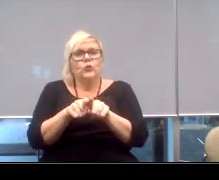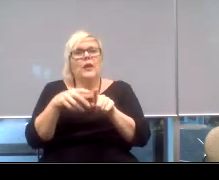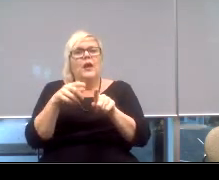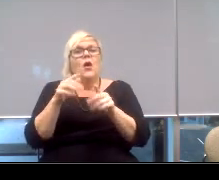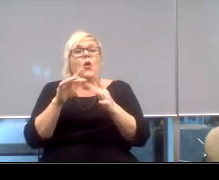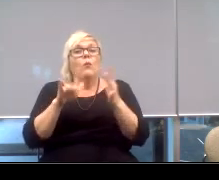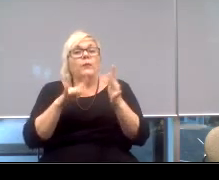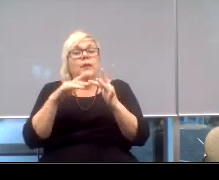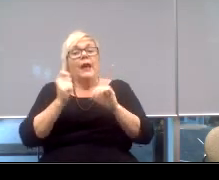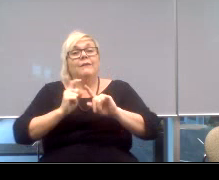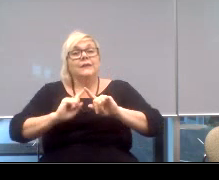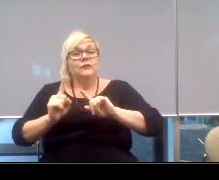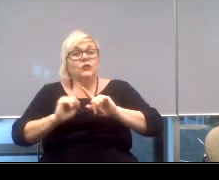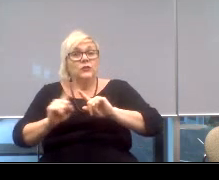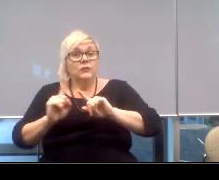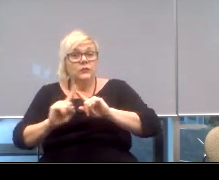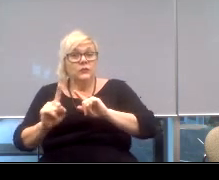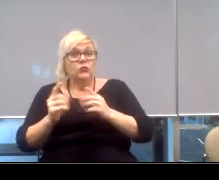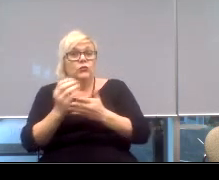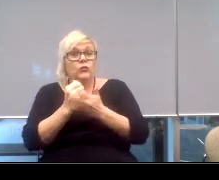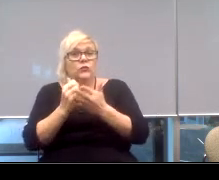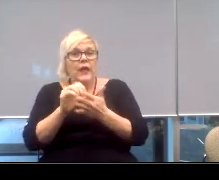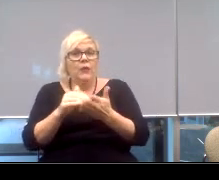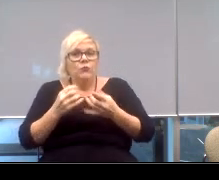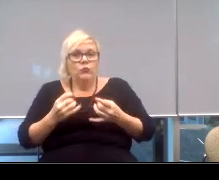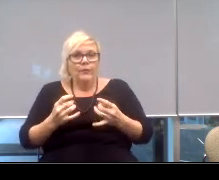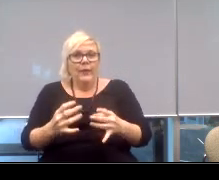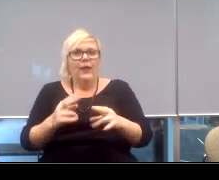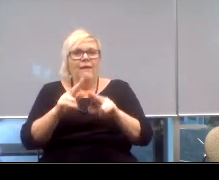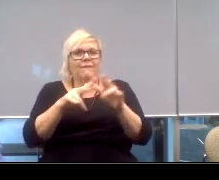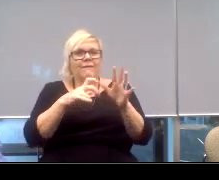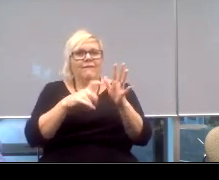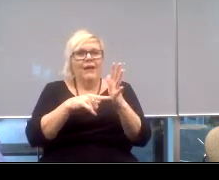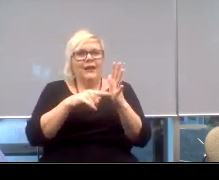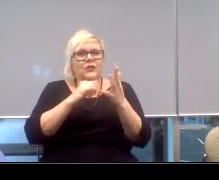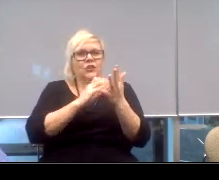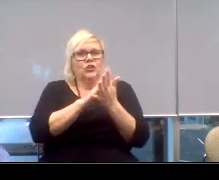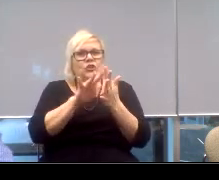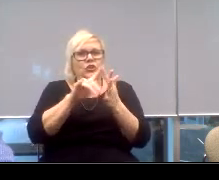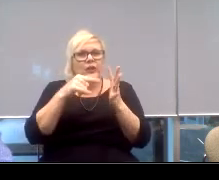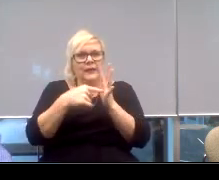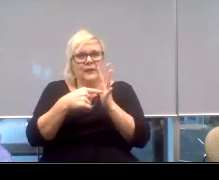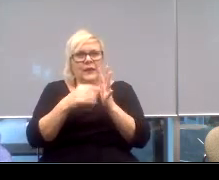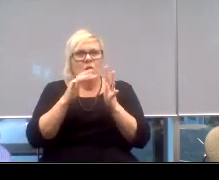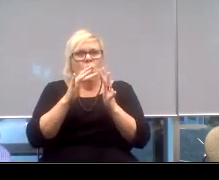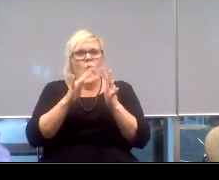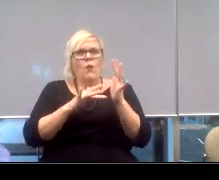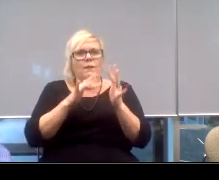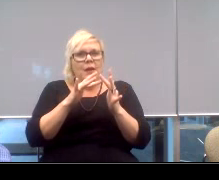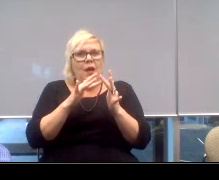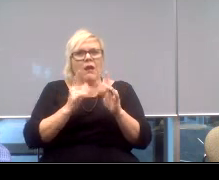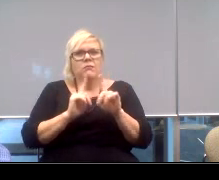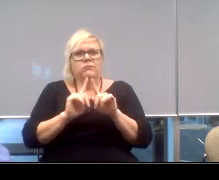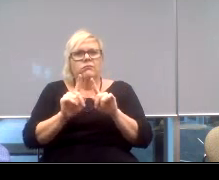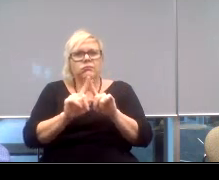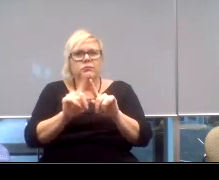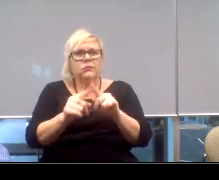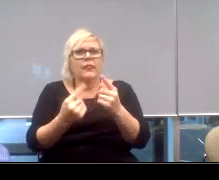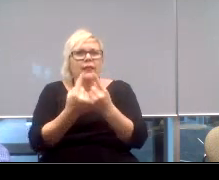website to help you get ready. That includes fact sheets and guides, videos, webinars, and so forth. And there'll be more in the months to